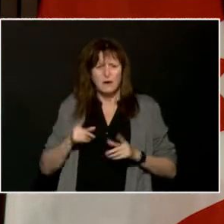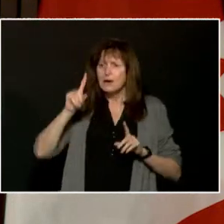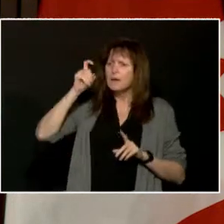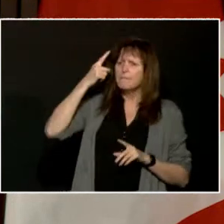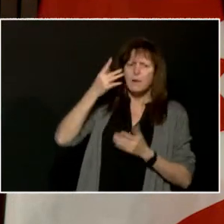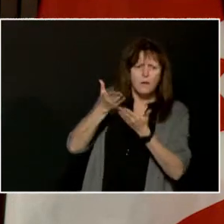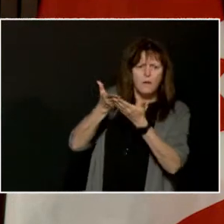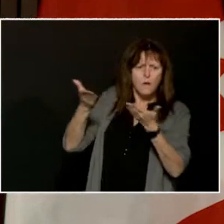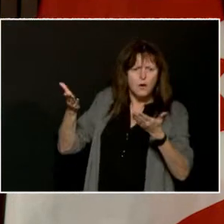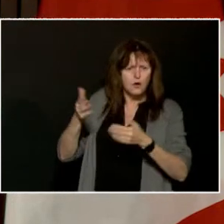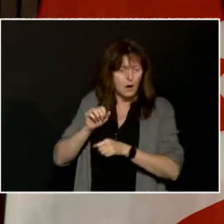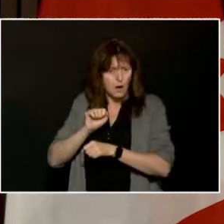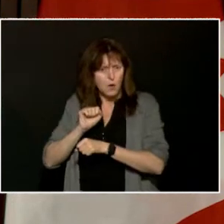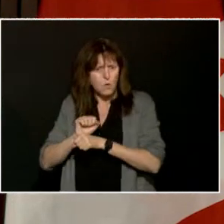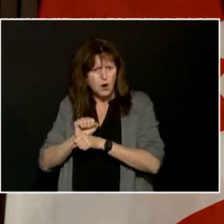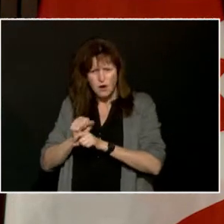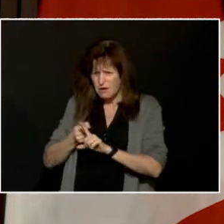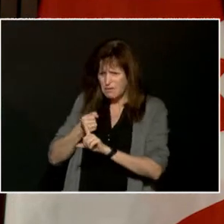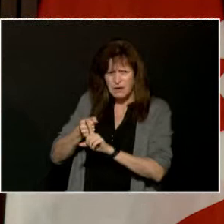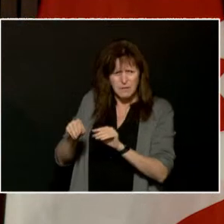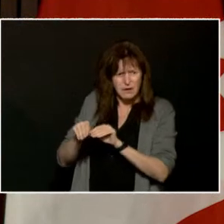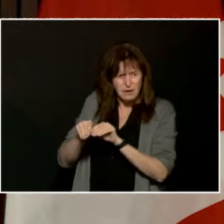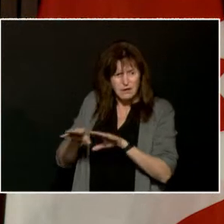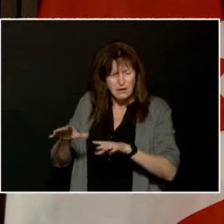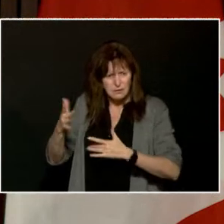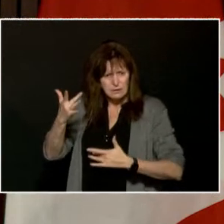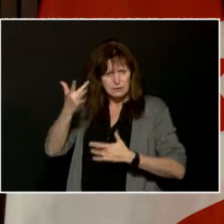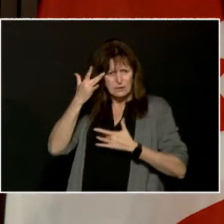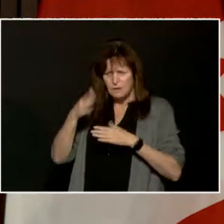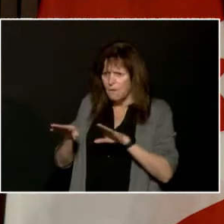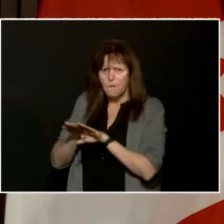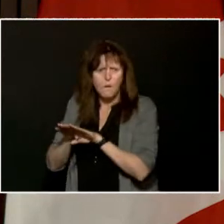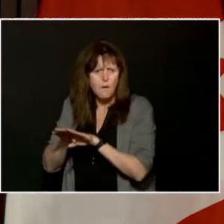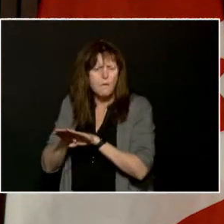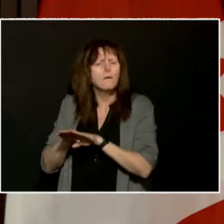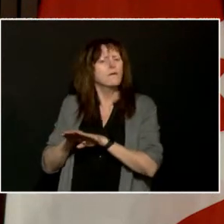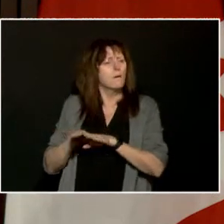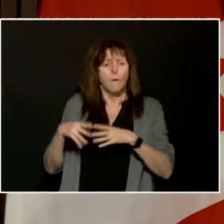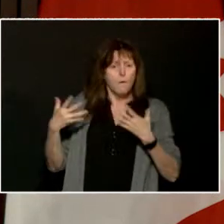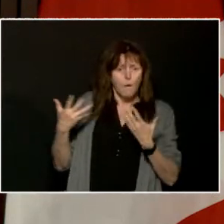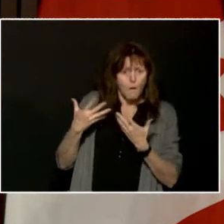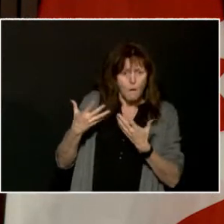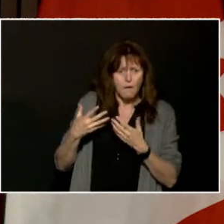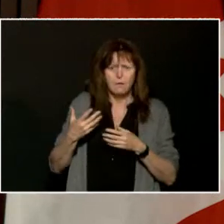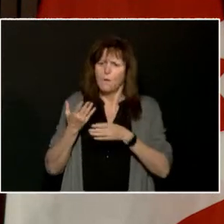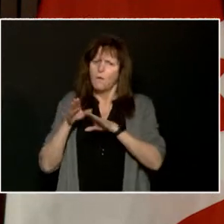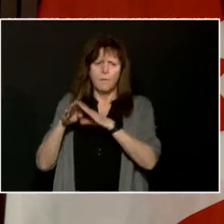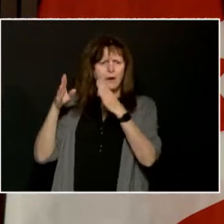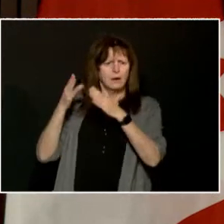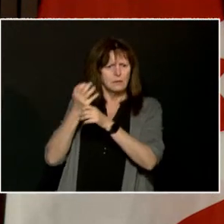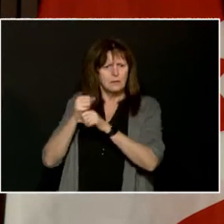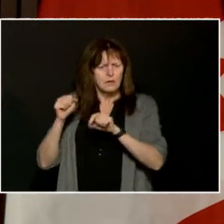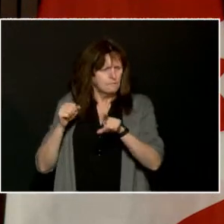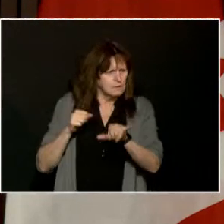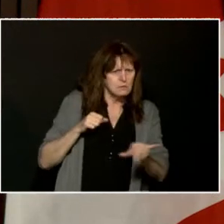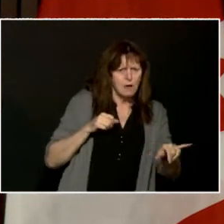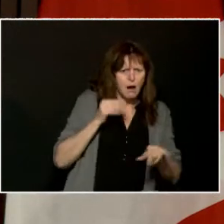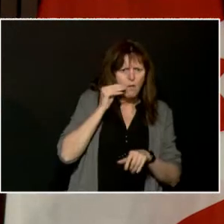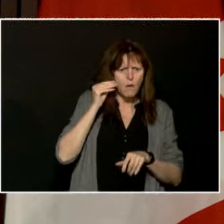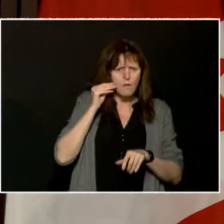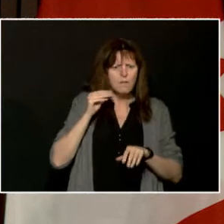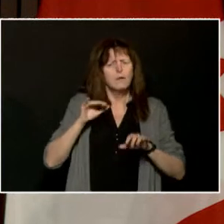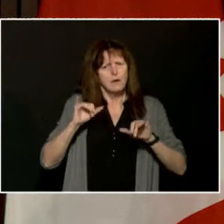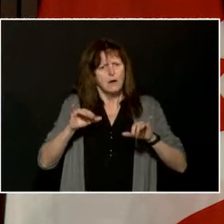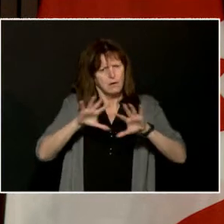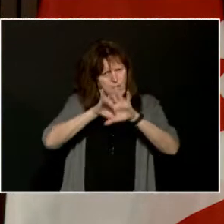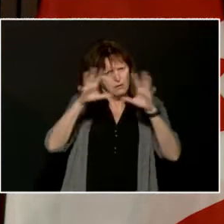people are at risk of being sick, or if it has to remain open, to operate it safely for your employees and patrons. This is what has